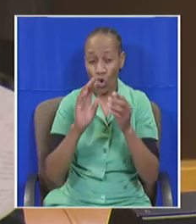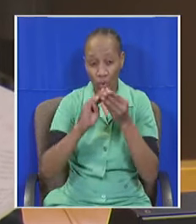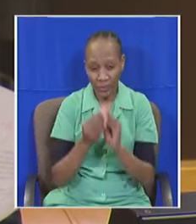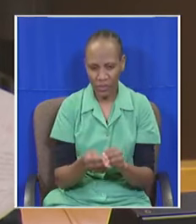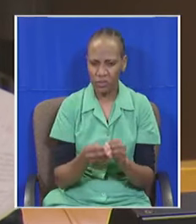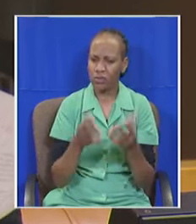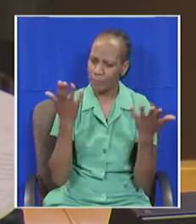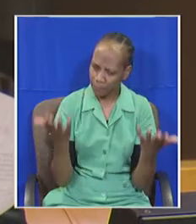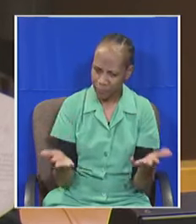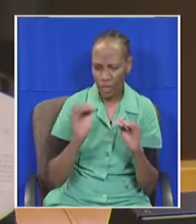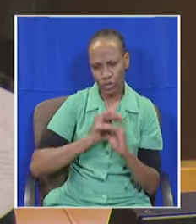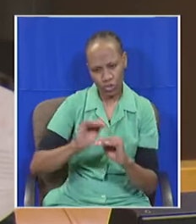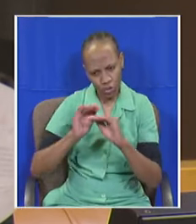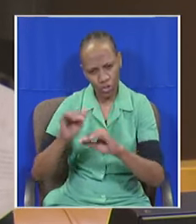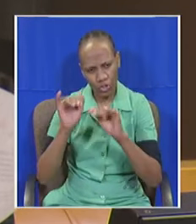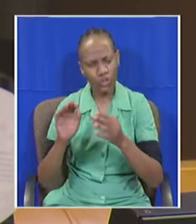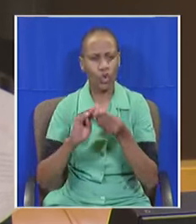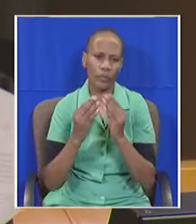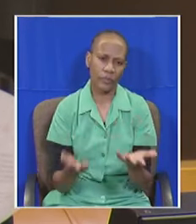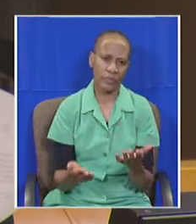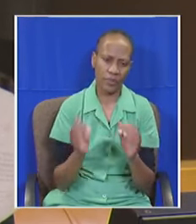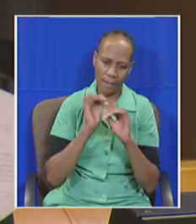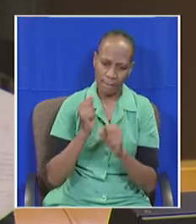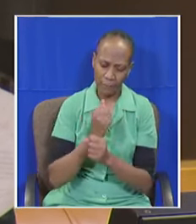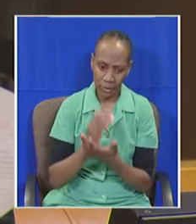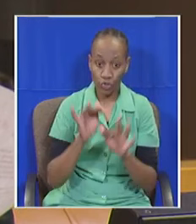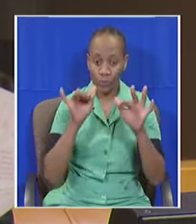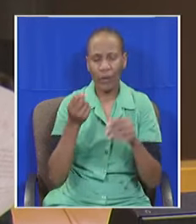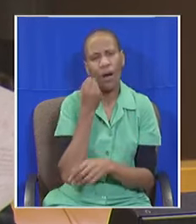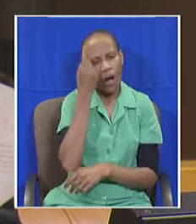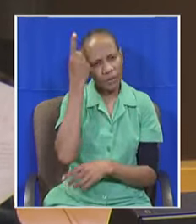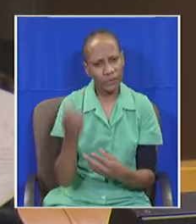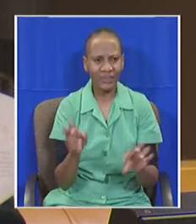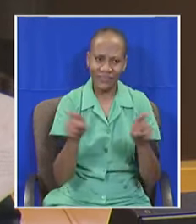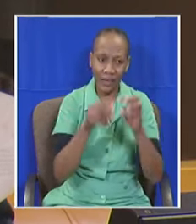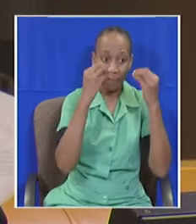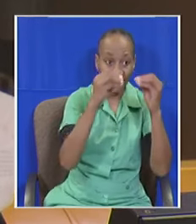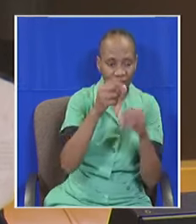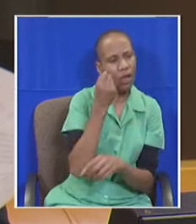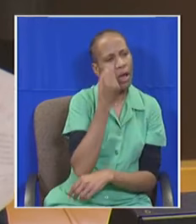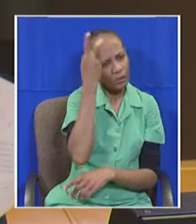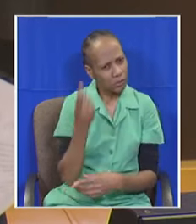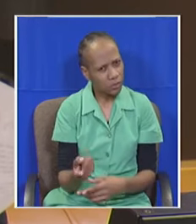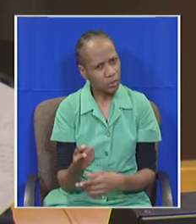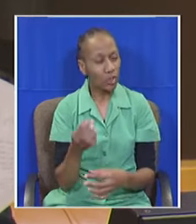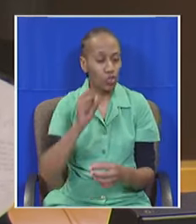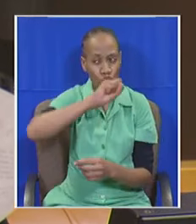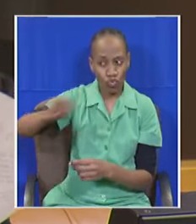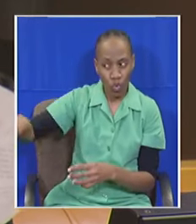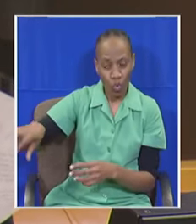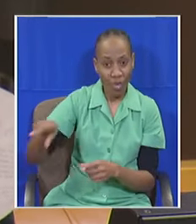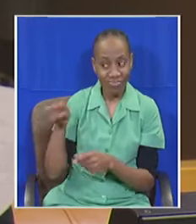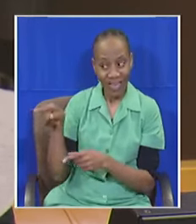campaigns, educating and creating awareness among residents and businesses that the act of littering